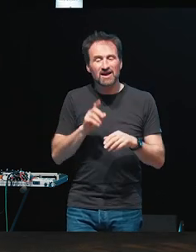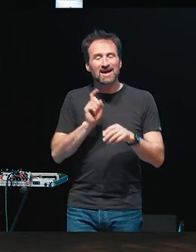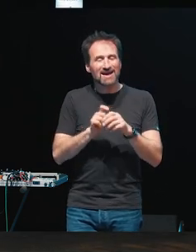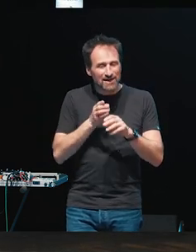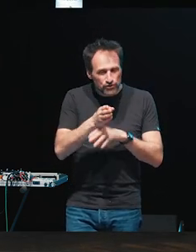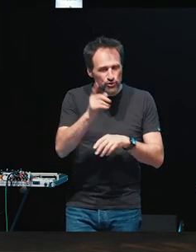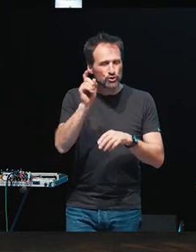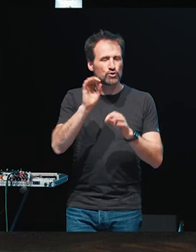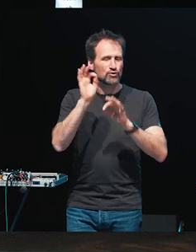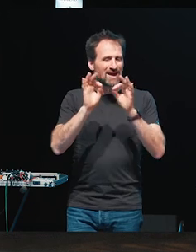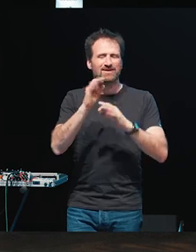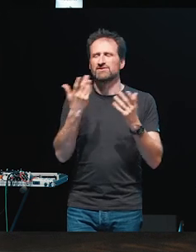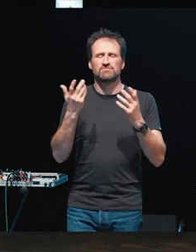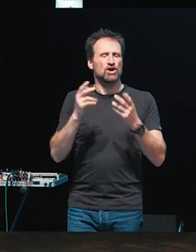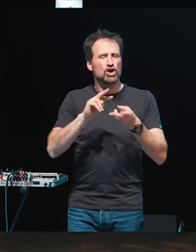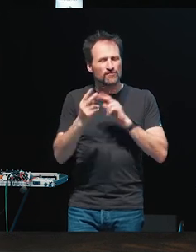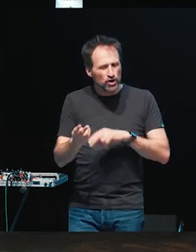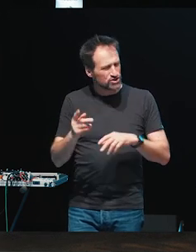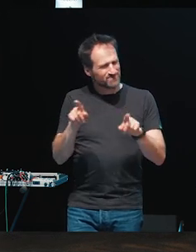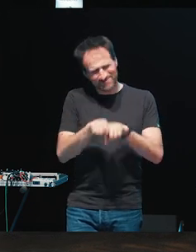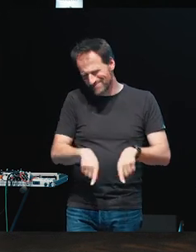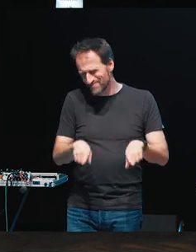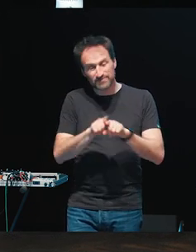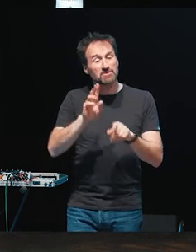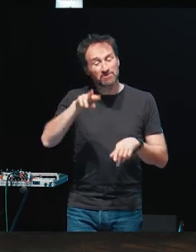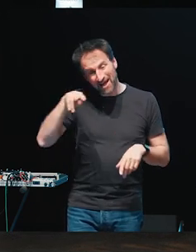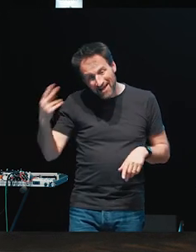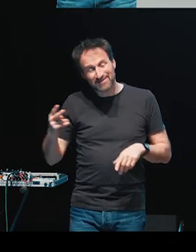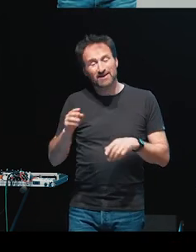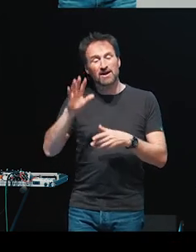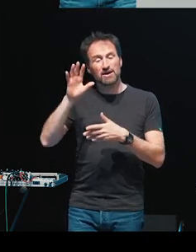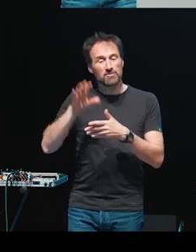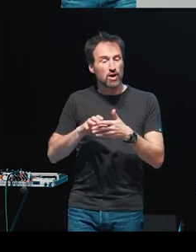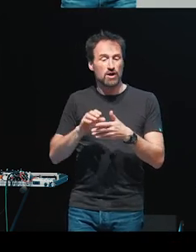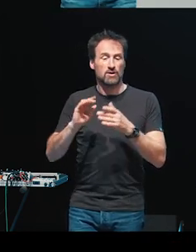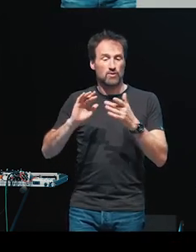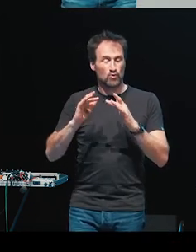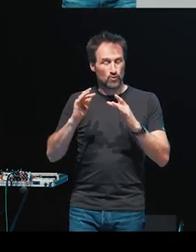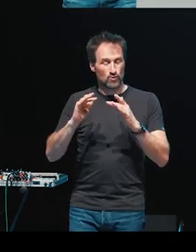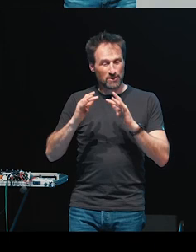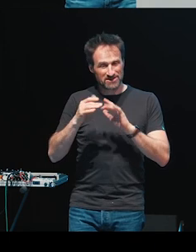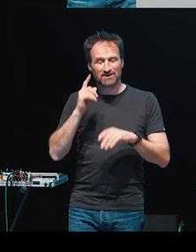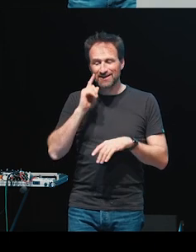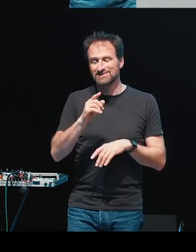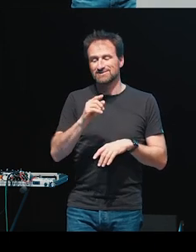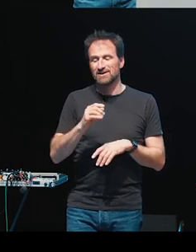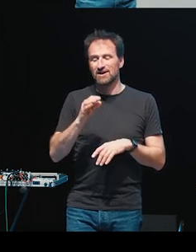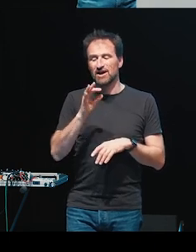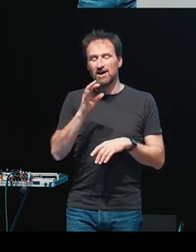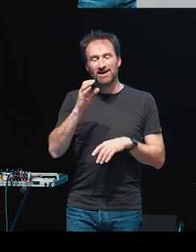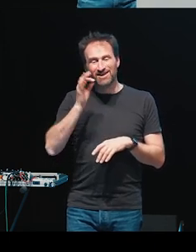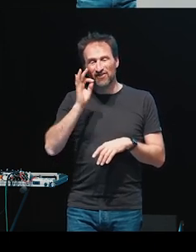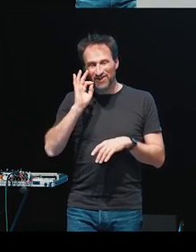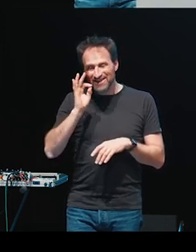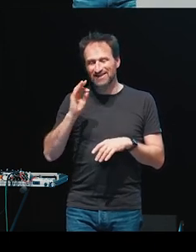all similar. It didn't change much. But there's another blog website called Caffeine Informer, where when they changed their